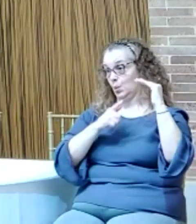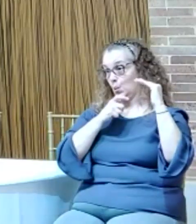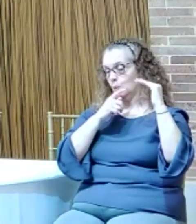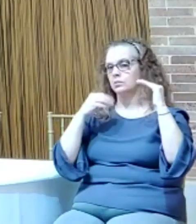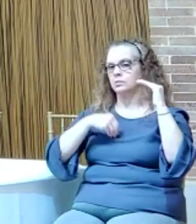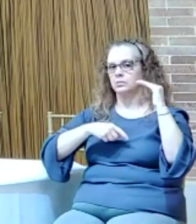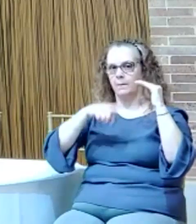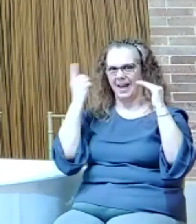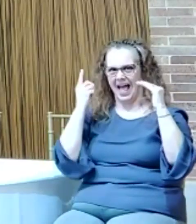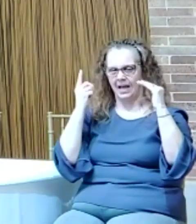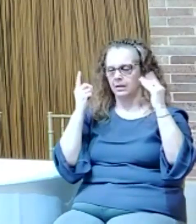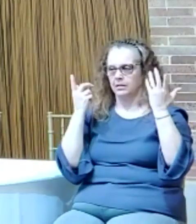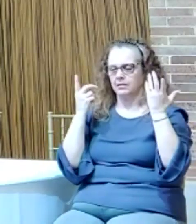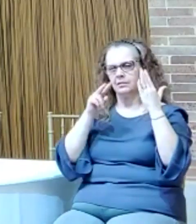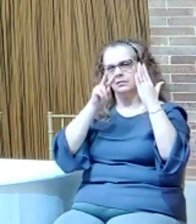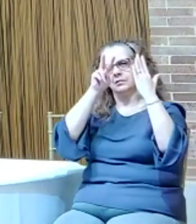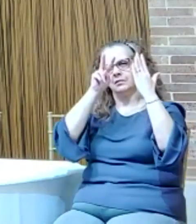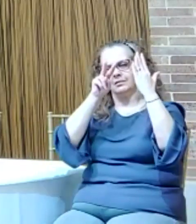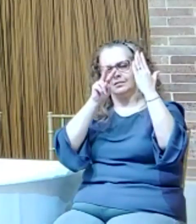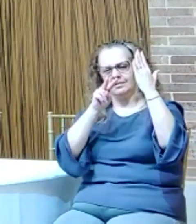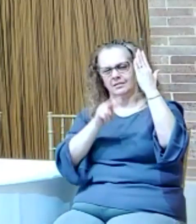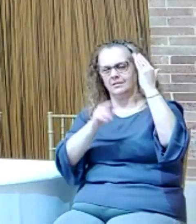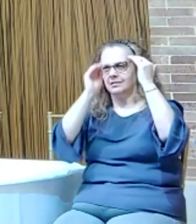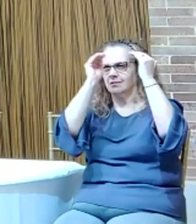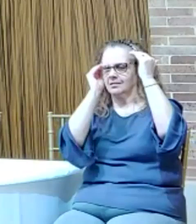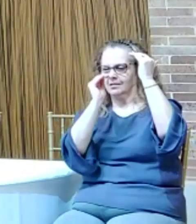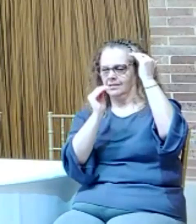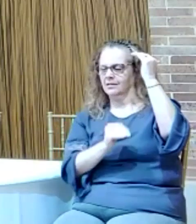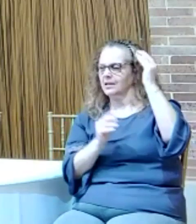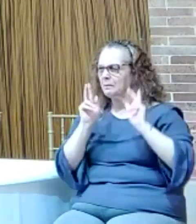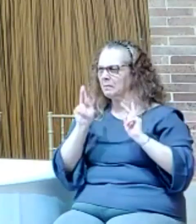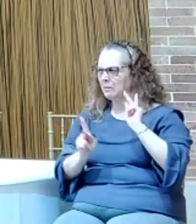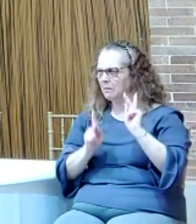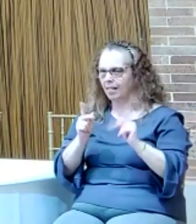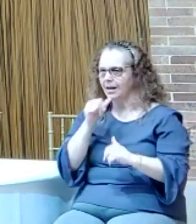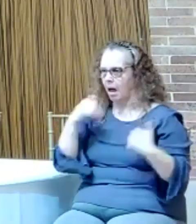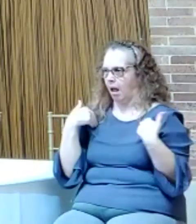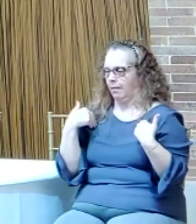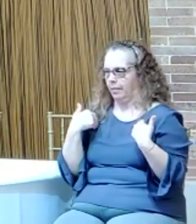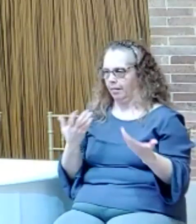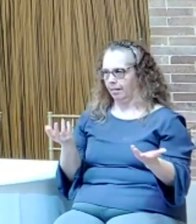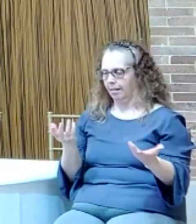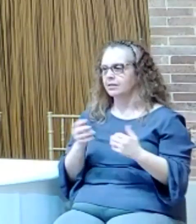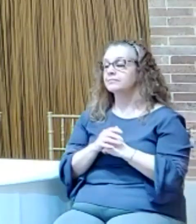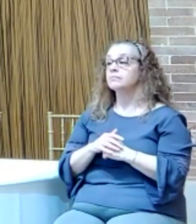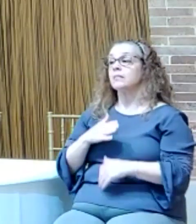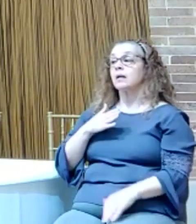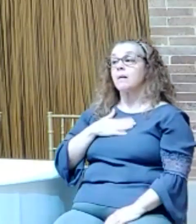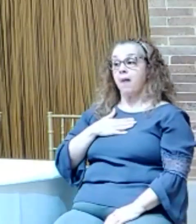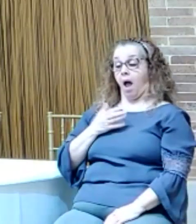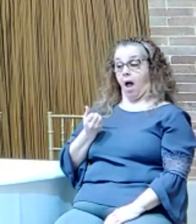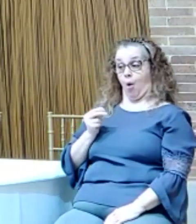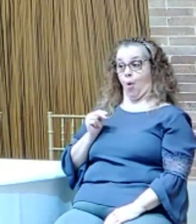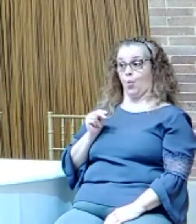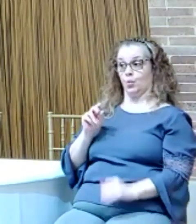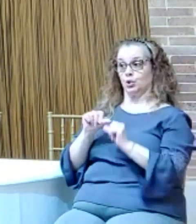about the animal kingdom the way we ranked people and let me just say my own Association